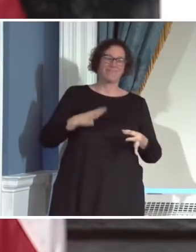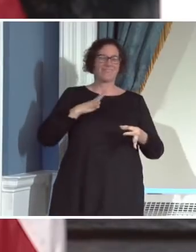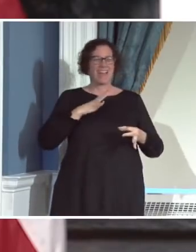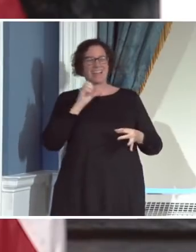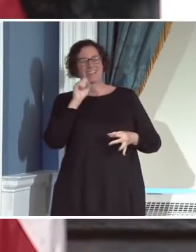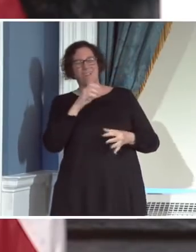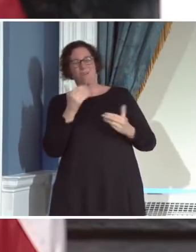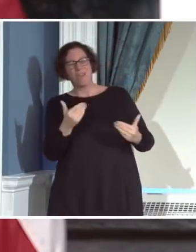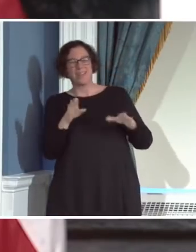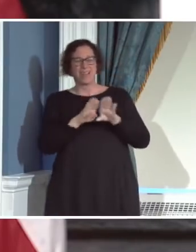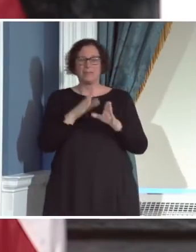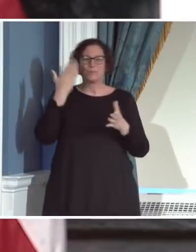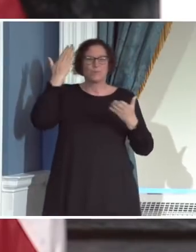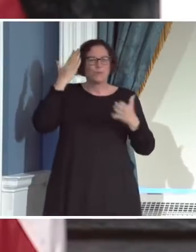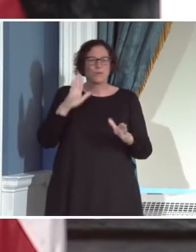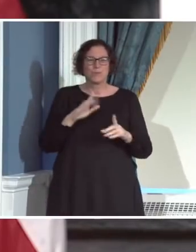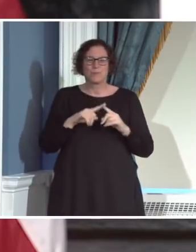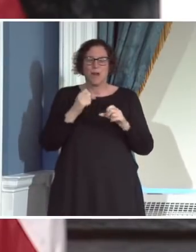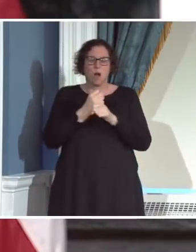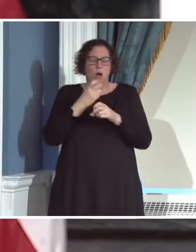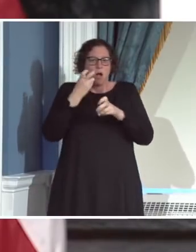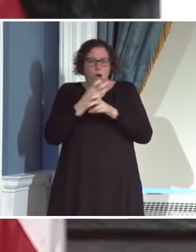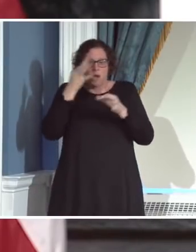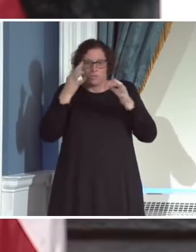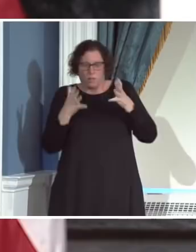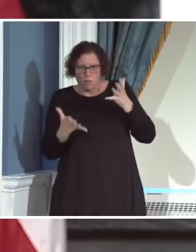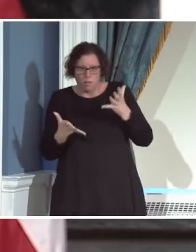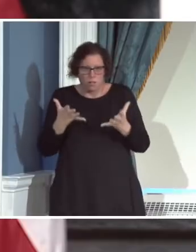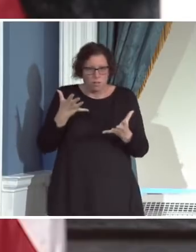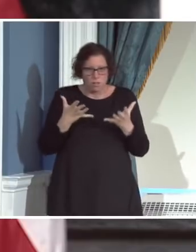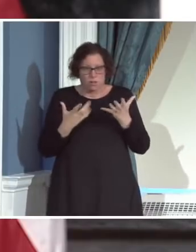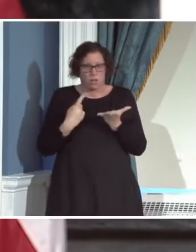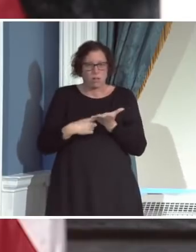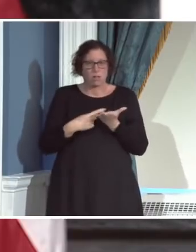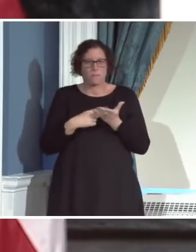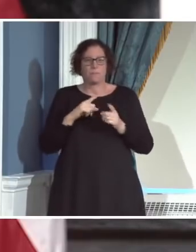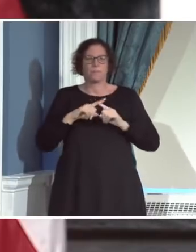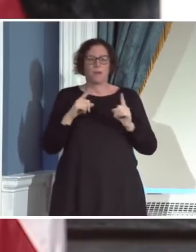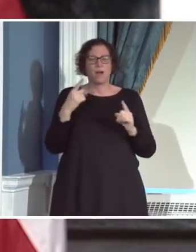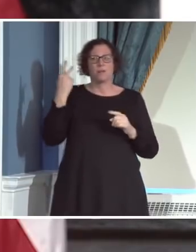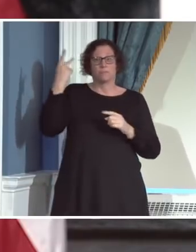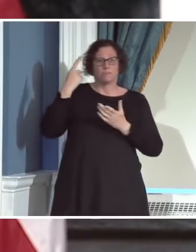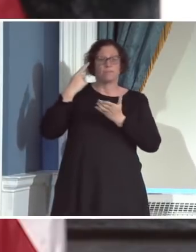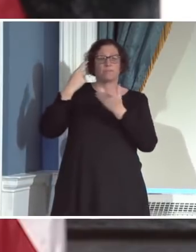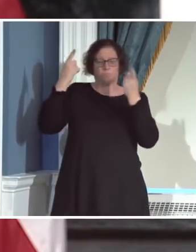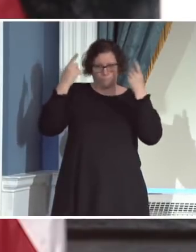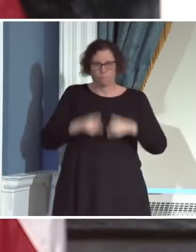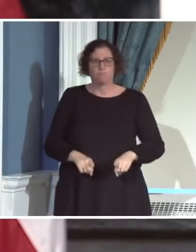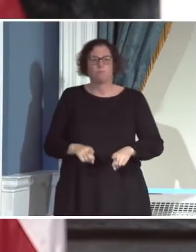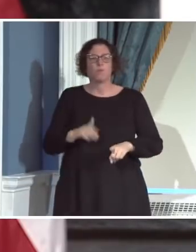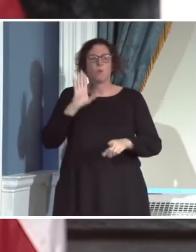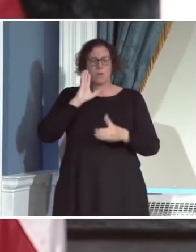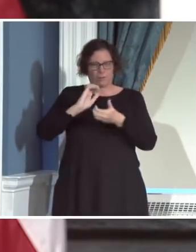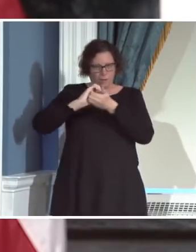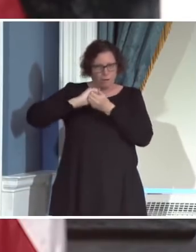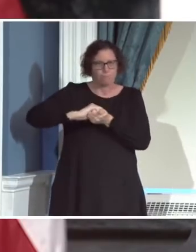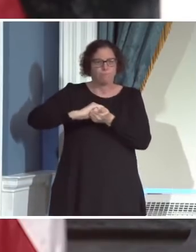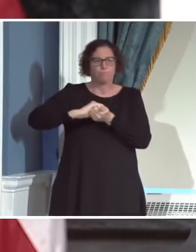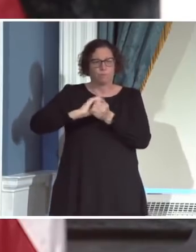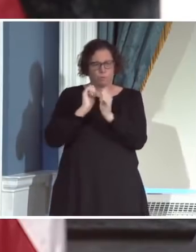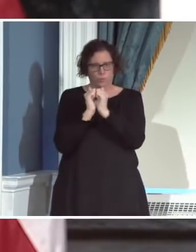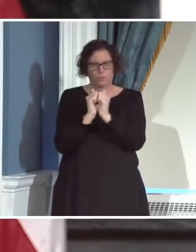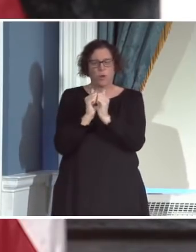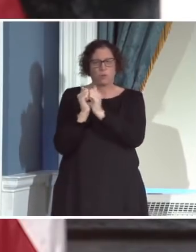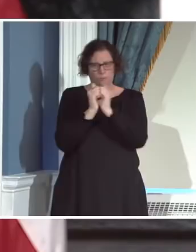on people. But there's been a real agreement that we're going to work together. And we talked